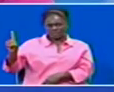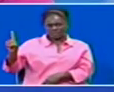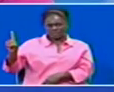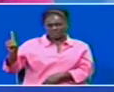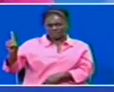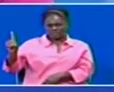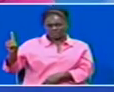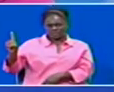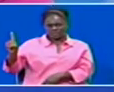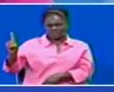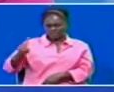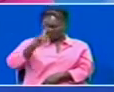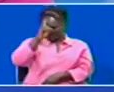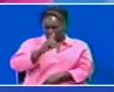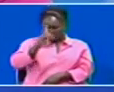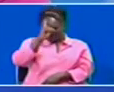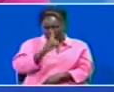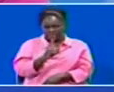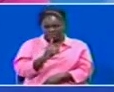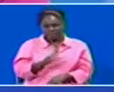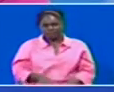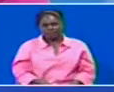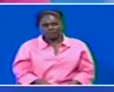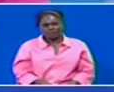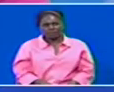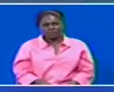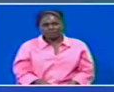beyond giving some serious